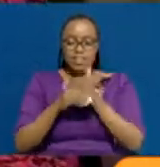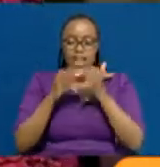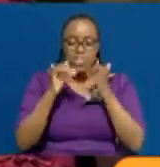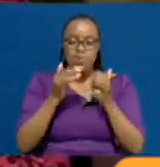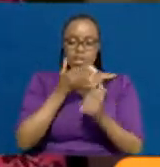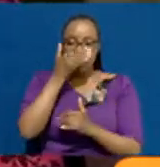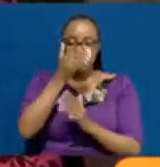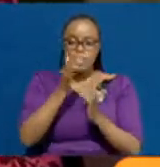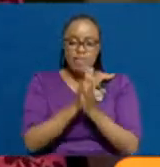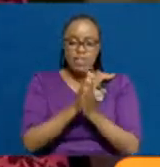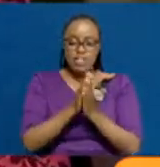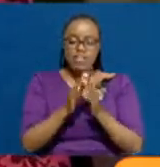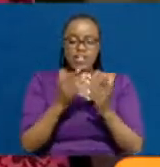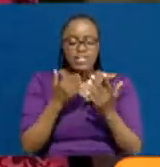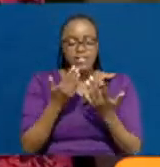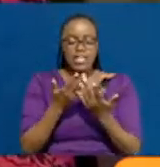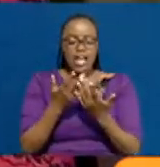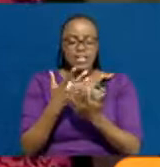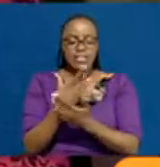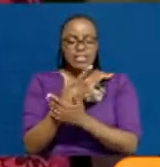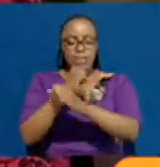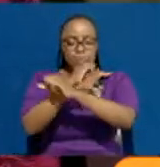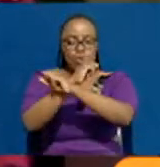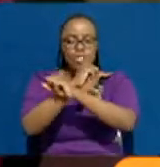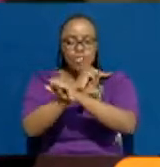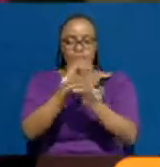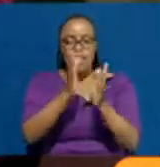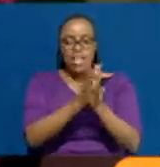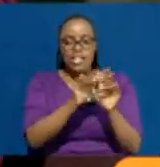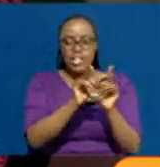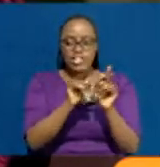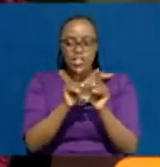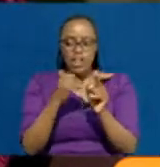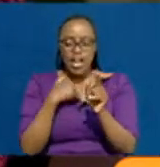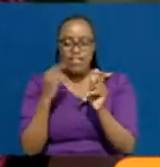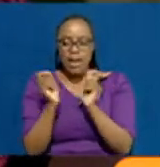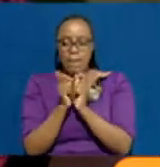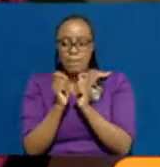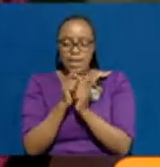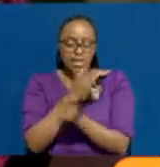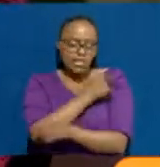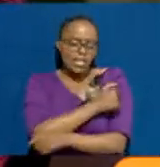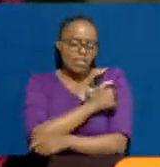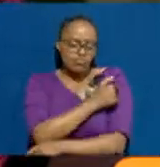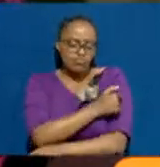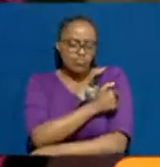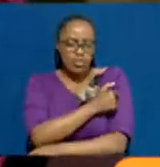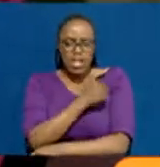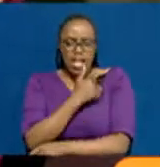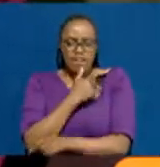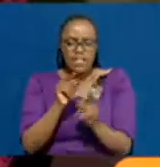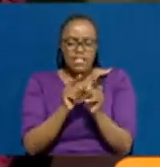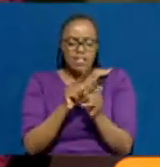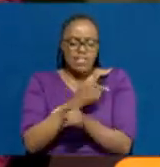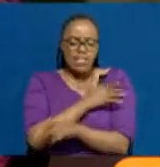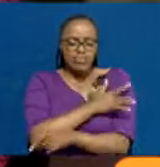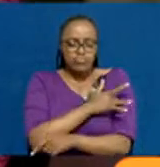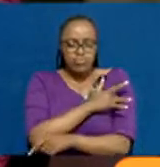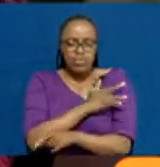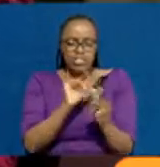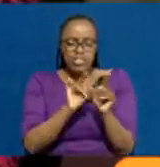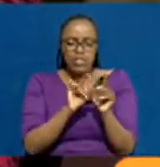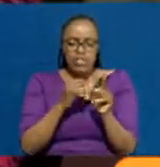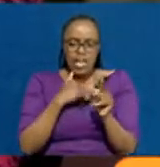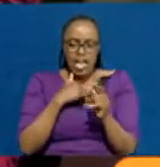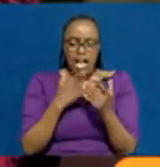response or you're developing an immune response is you'll develop things like pain over that area, swelling over that area, discomfort over